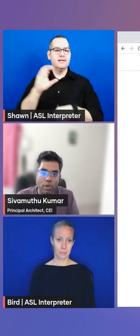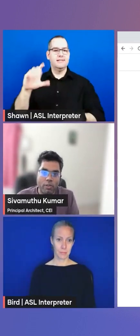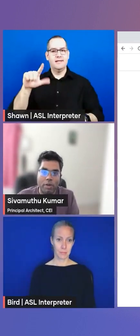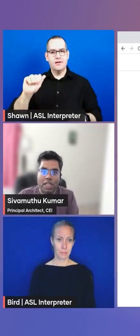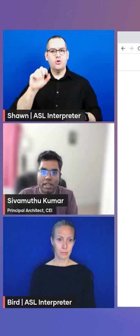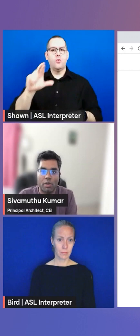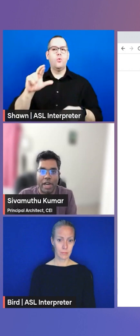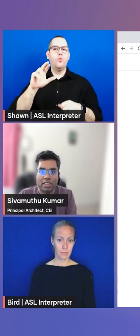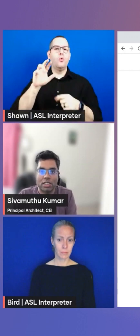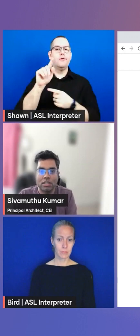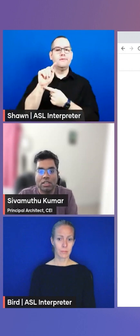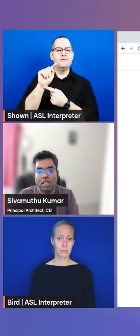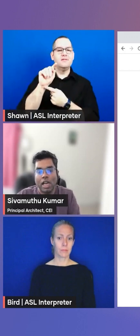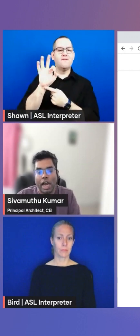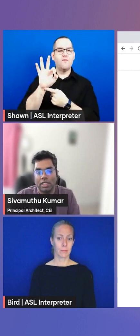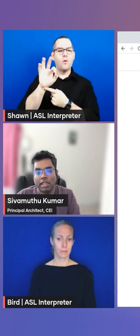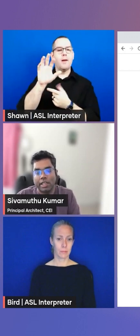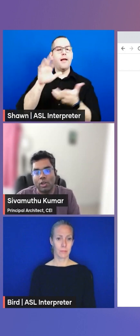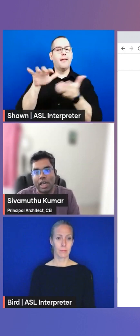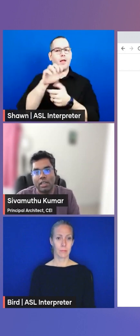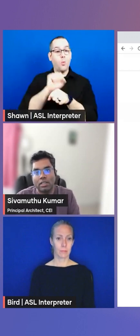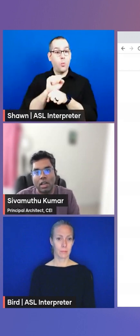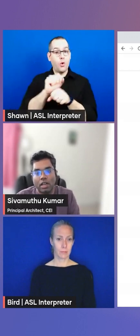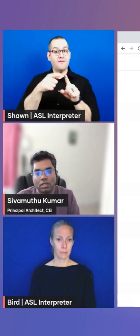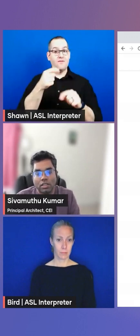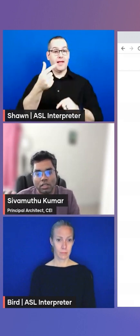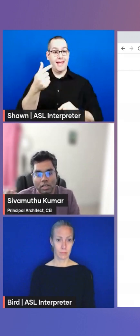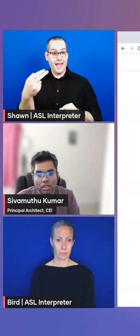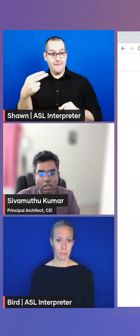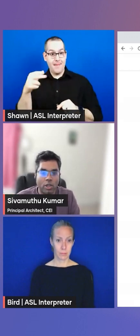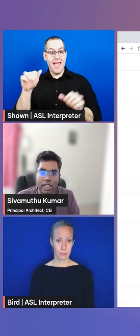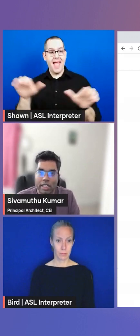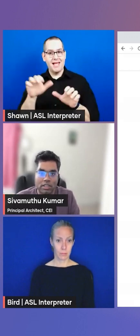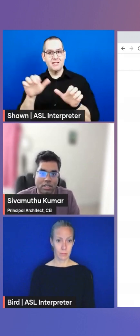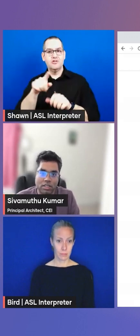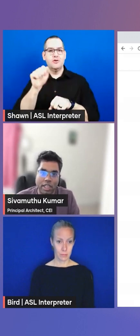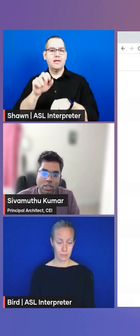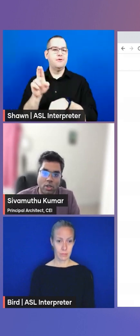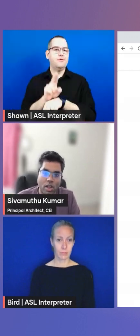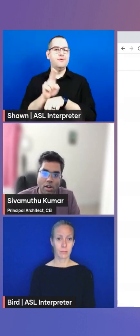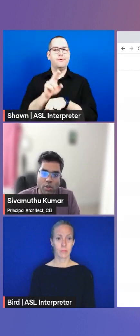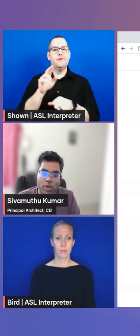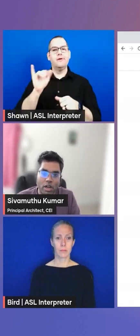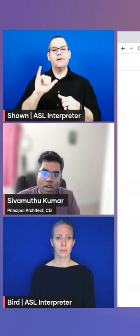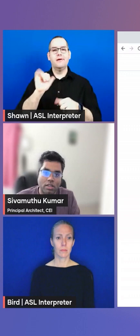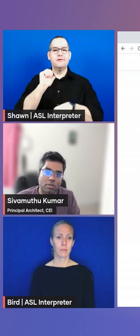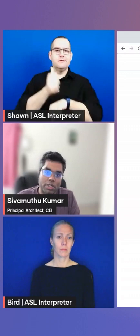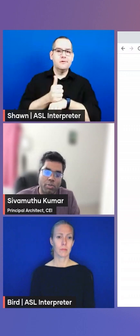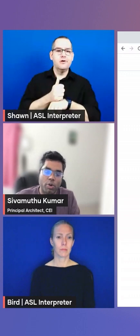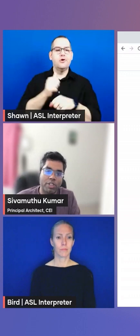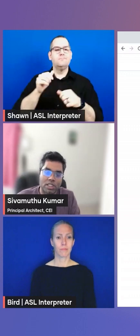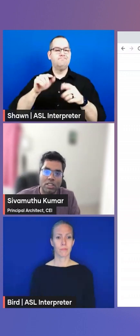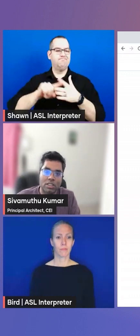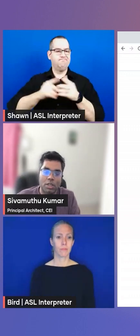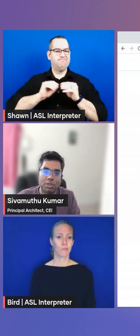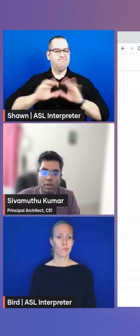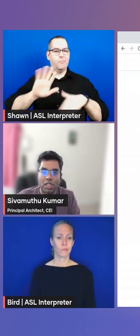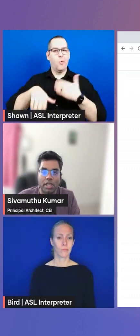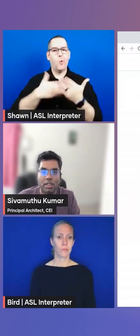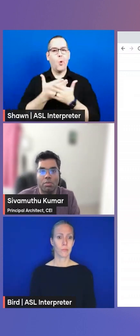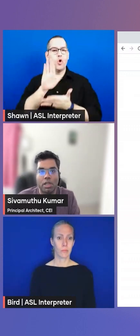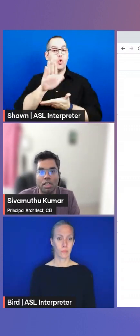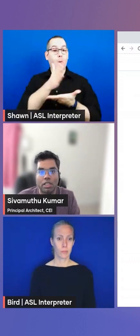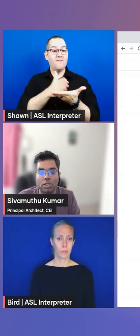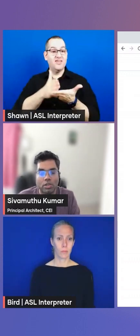Cloud Workflow from the GitHub actions. And then like you can like just execute all your provisioning steps